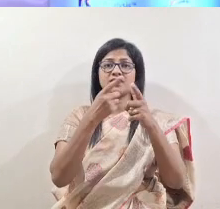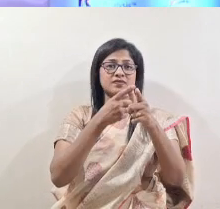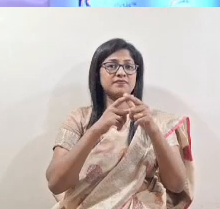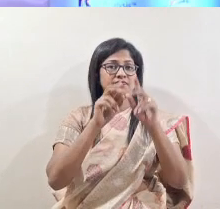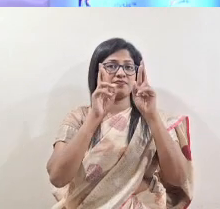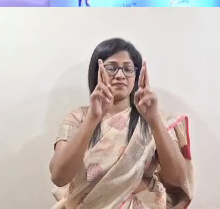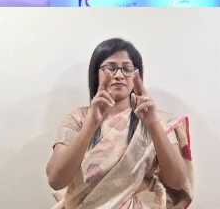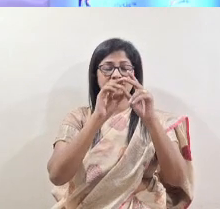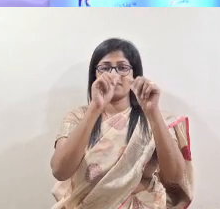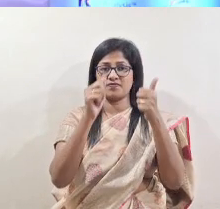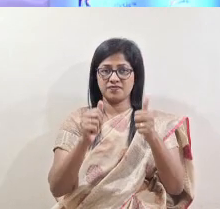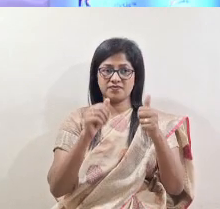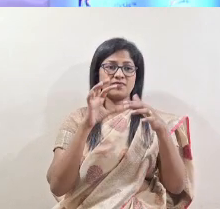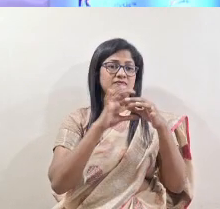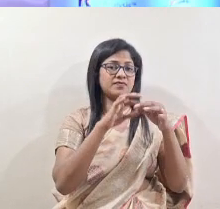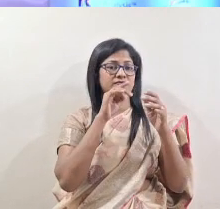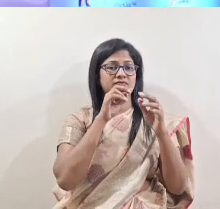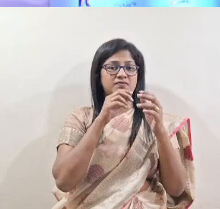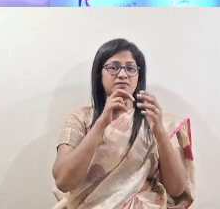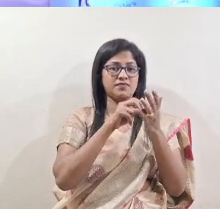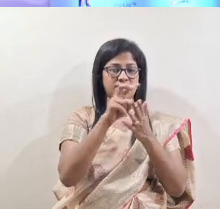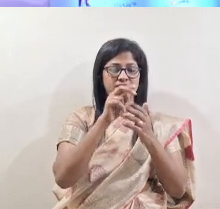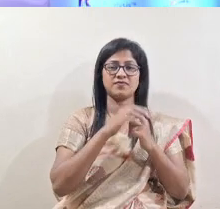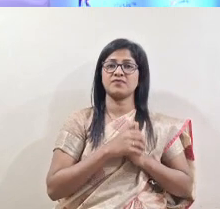model for pedestrian.